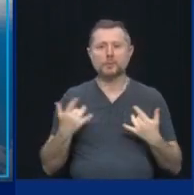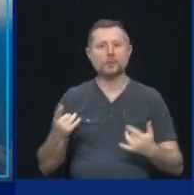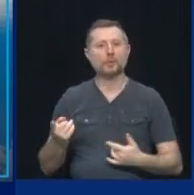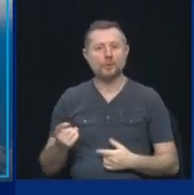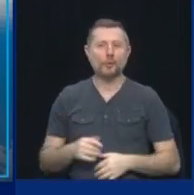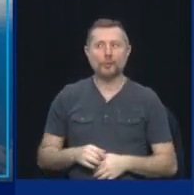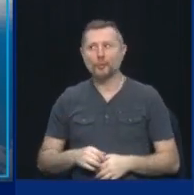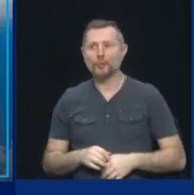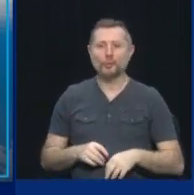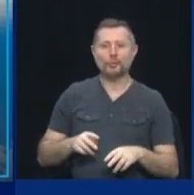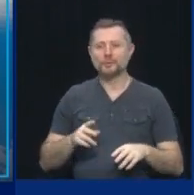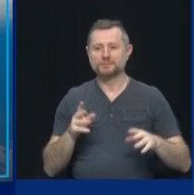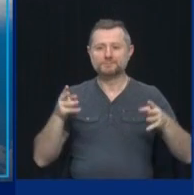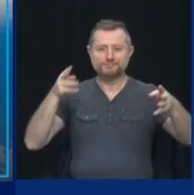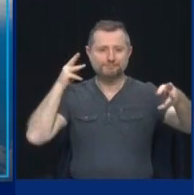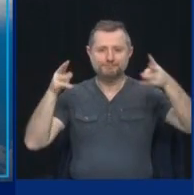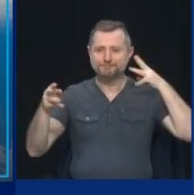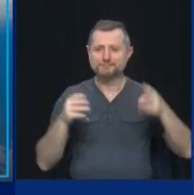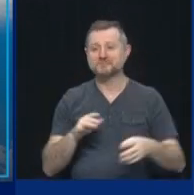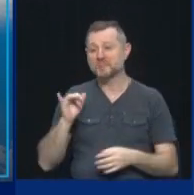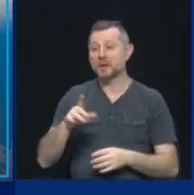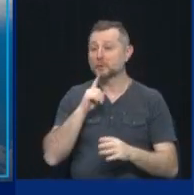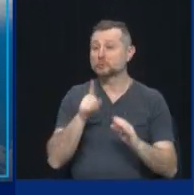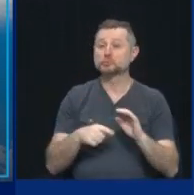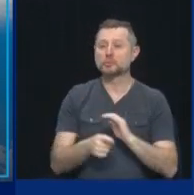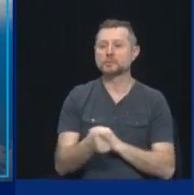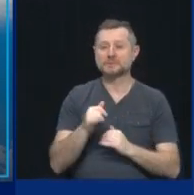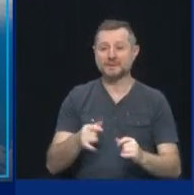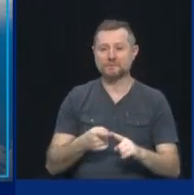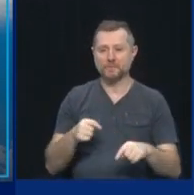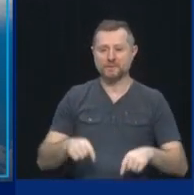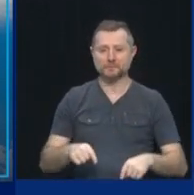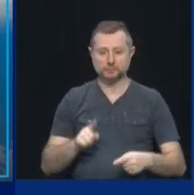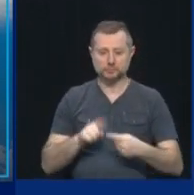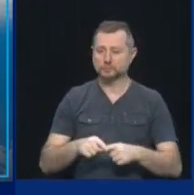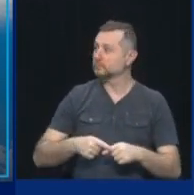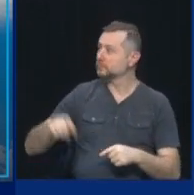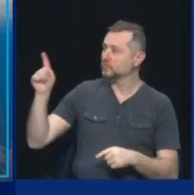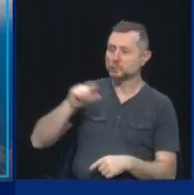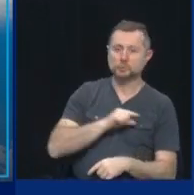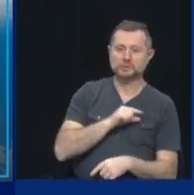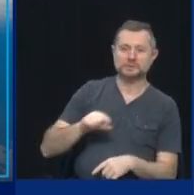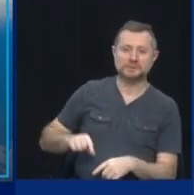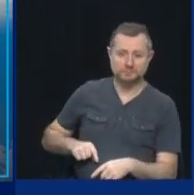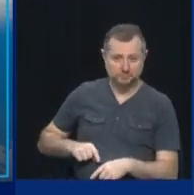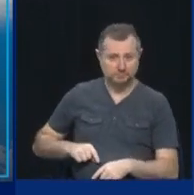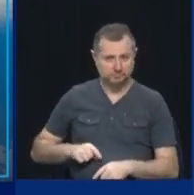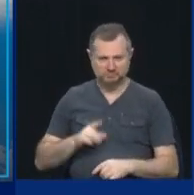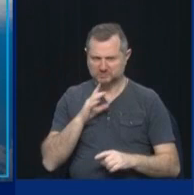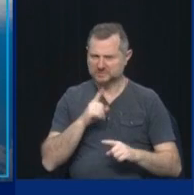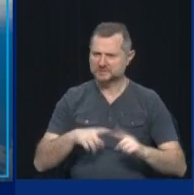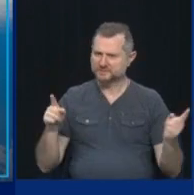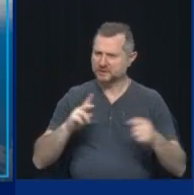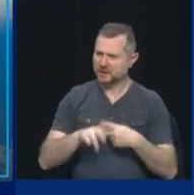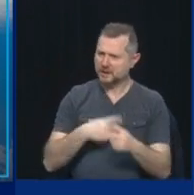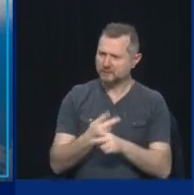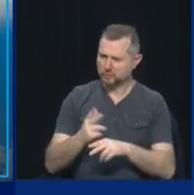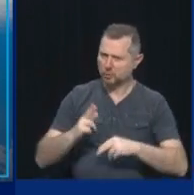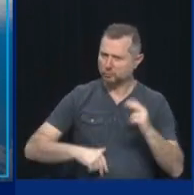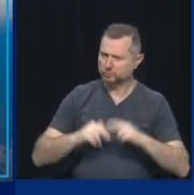Queens, and it's a totally different type of construction, and it's quite an